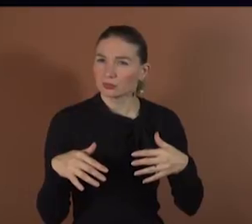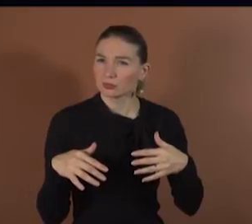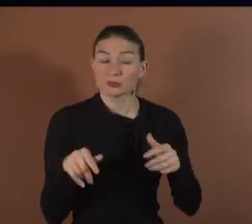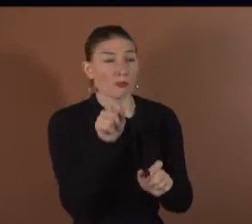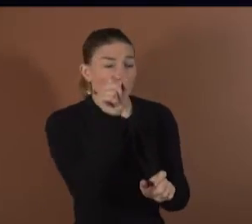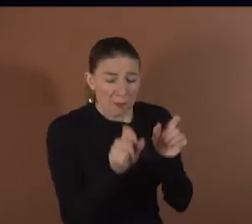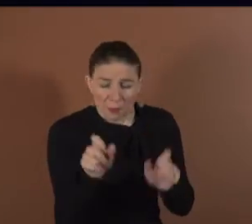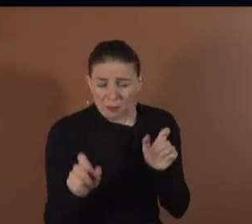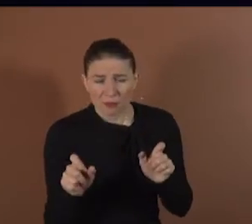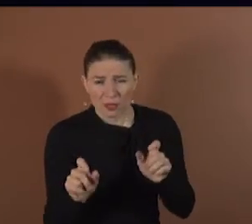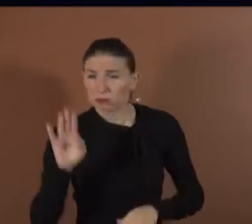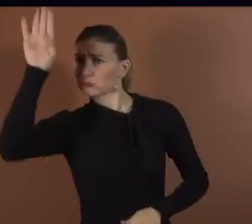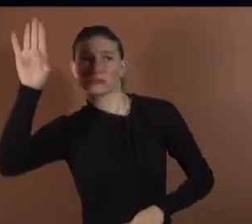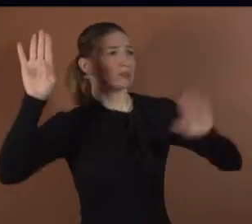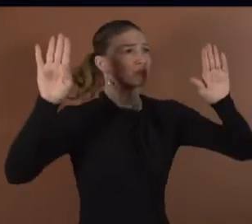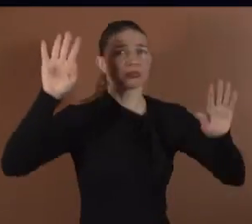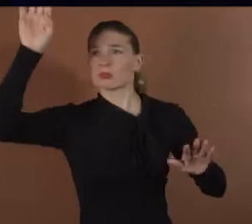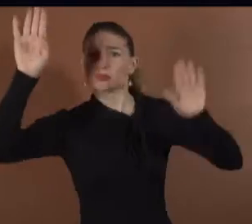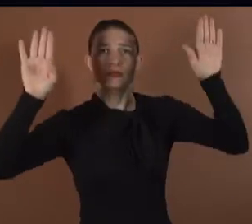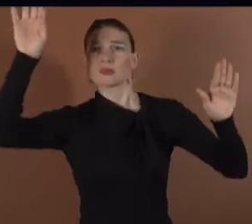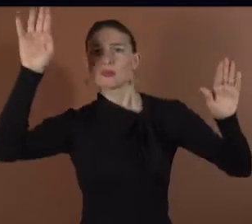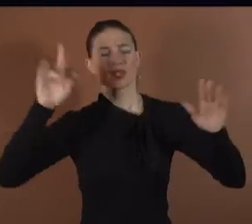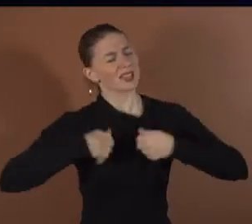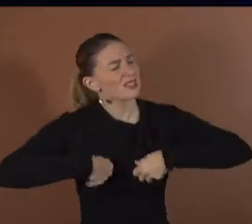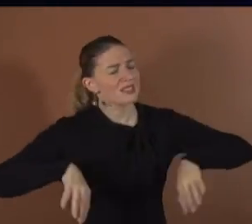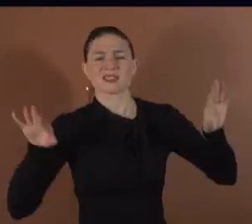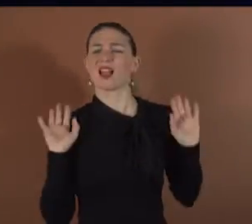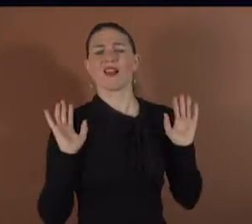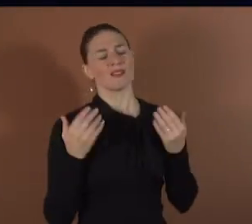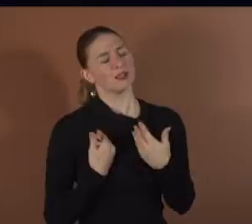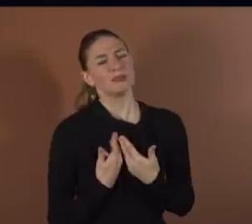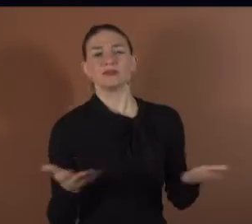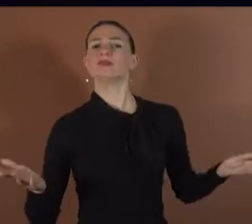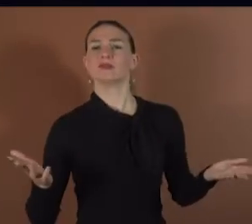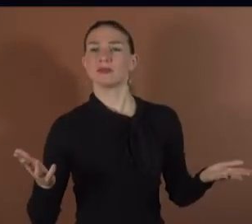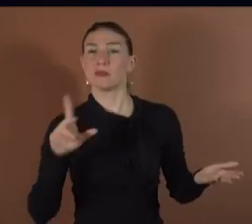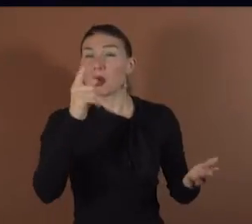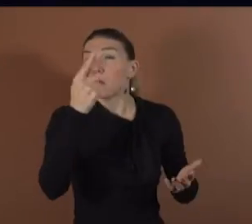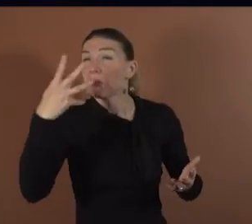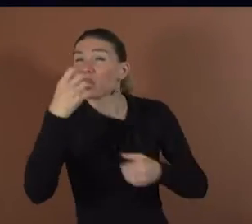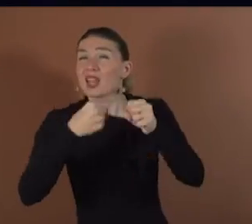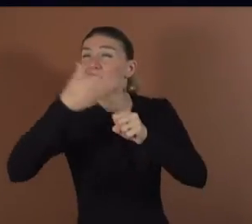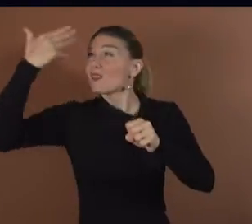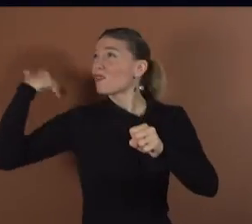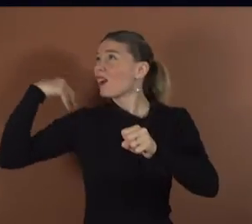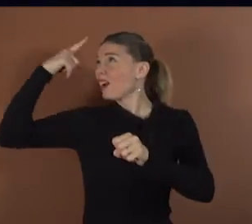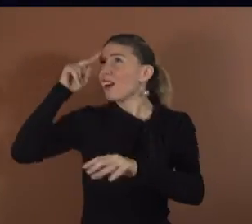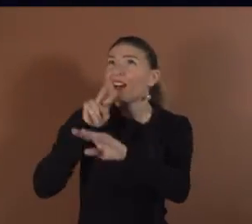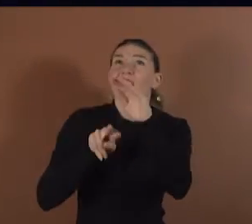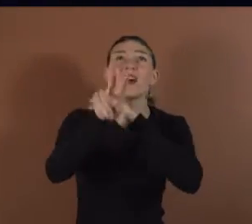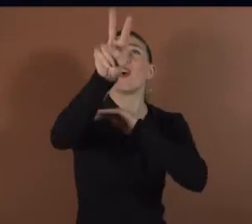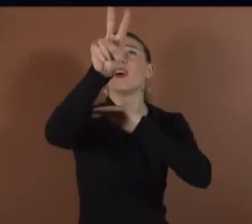making sacrifices that a few years earlier we did not imagine possible. And